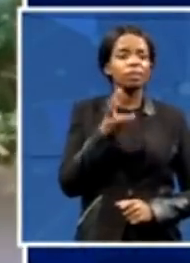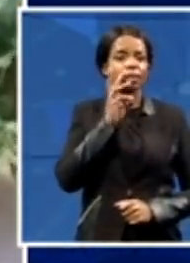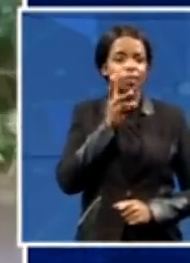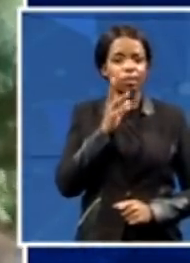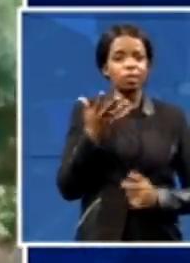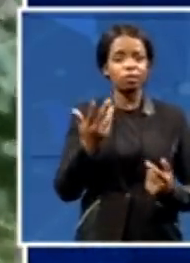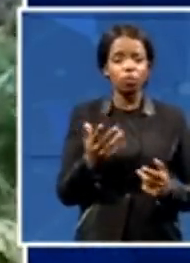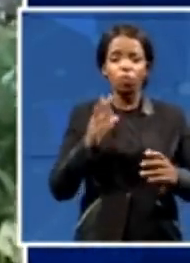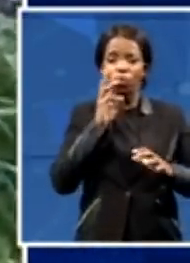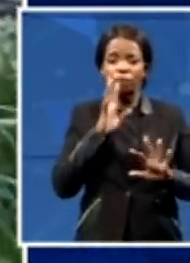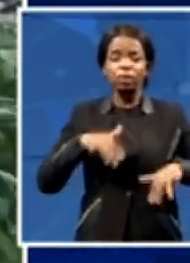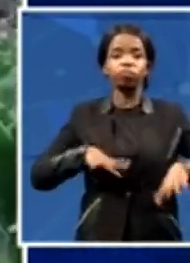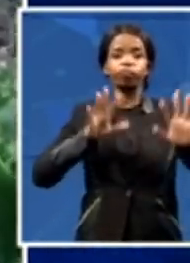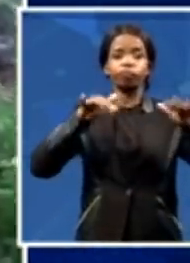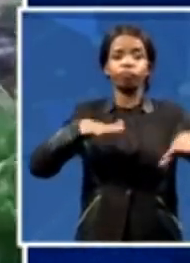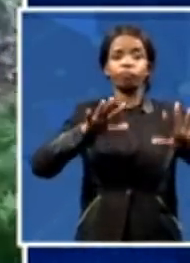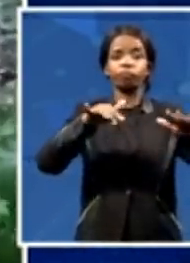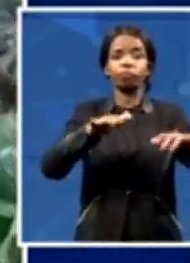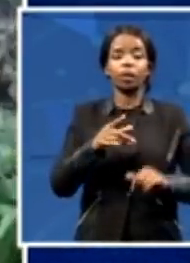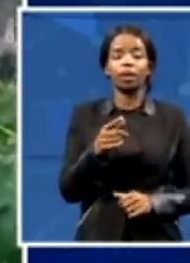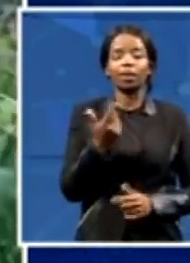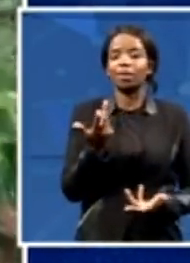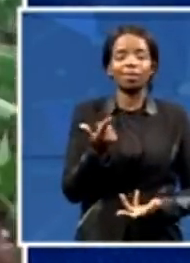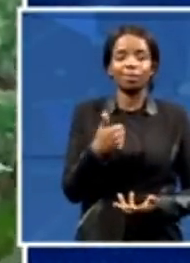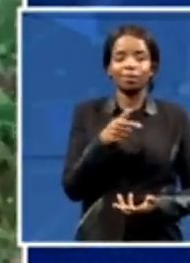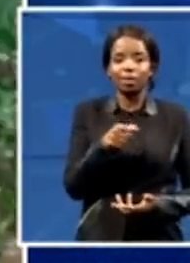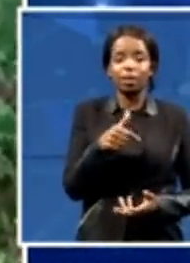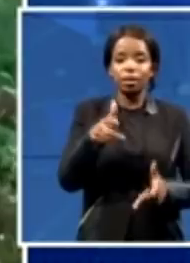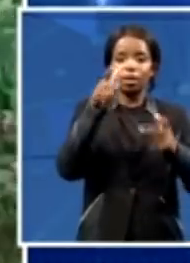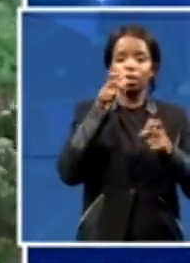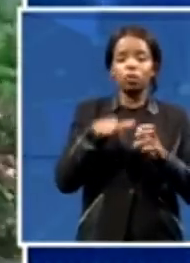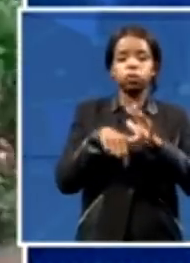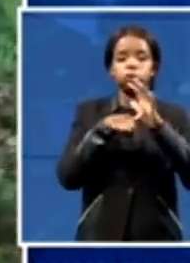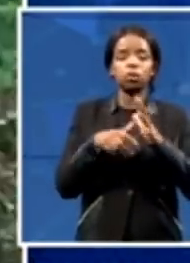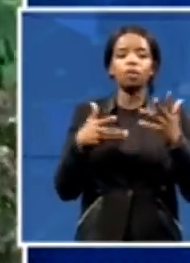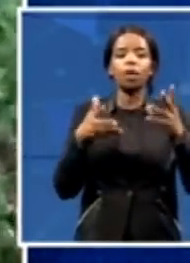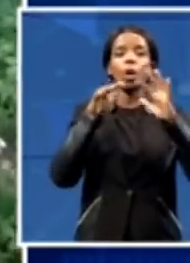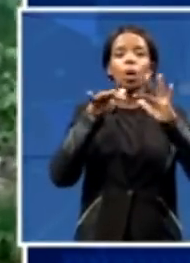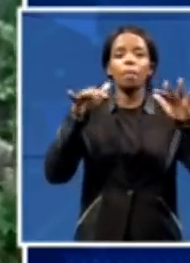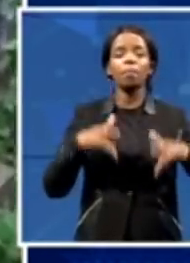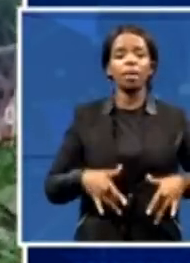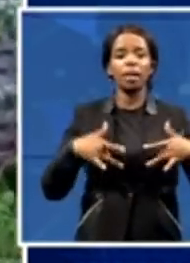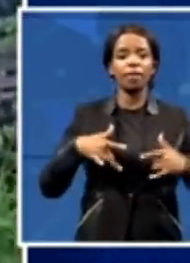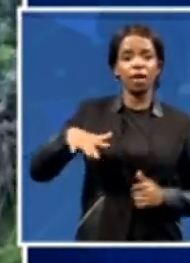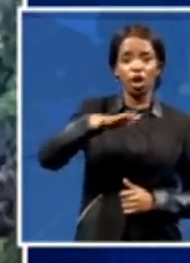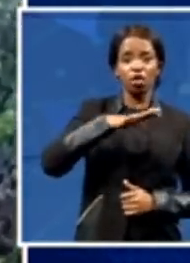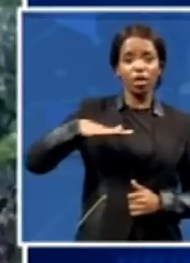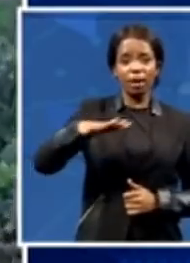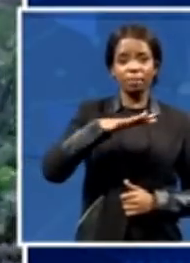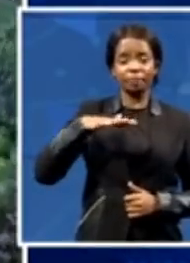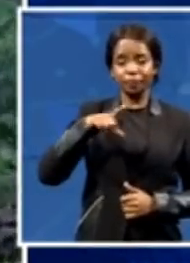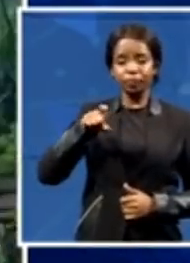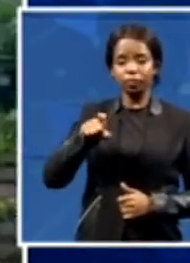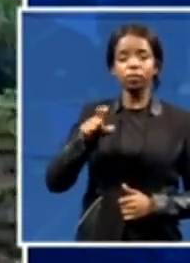very, critical for people who are staying along those areas to seek for other places